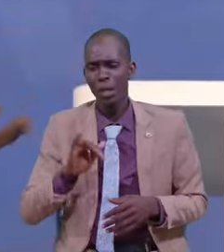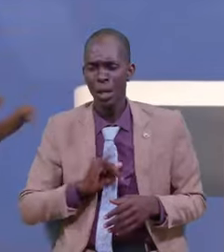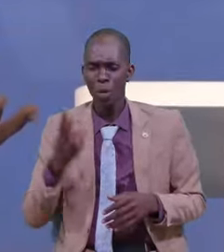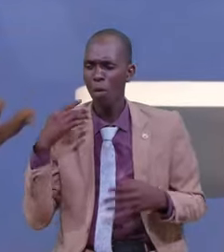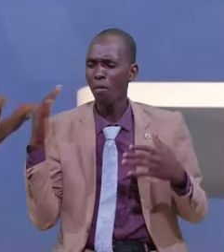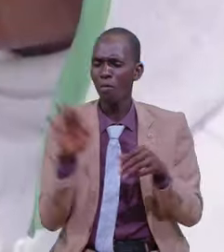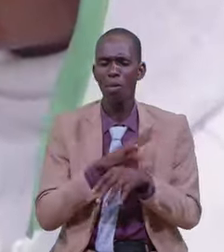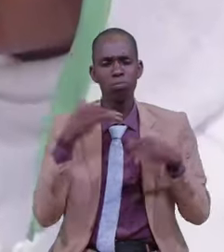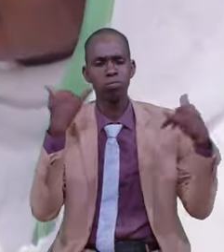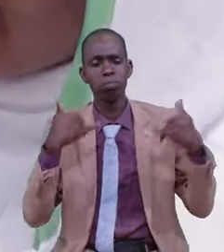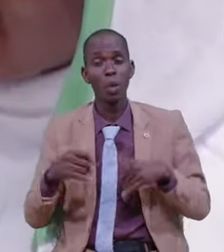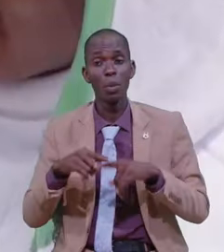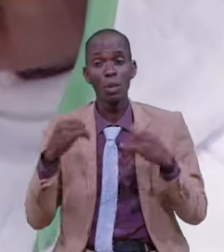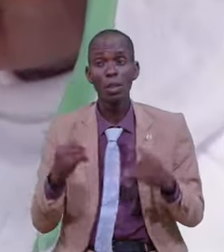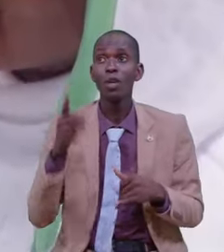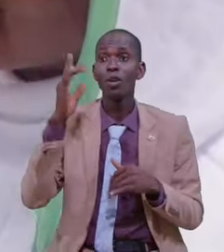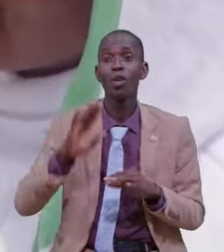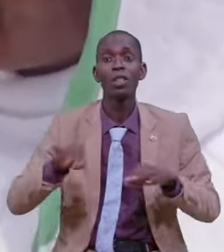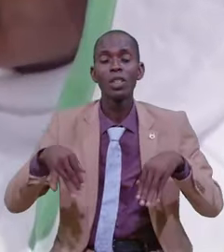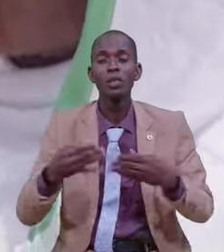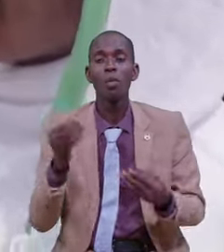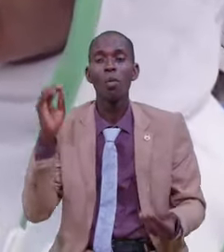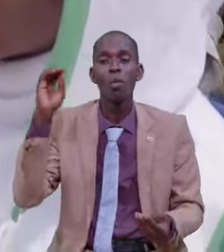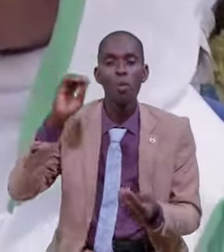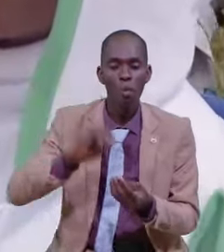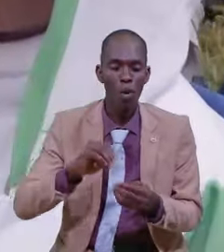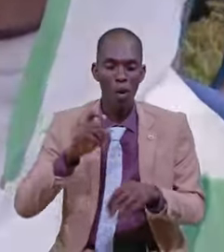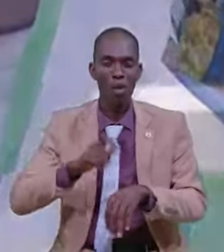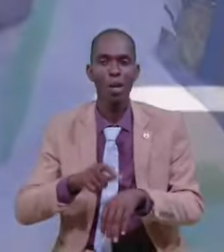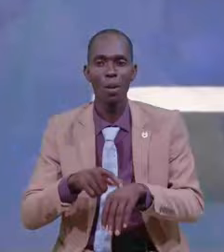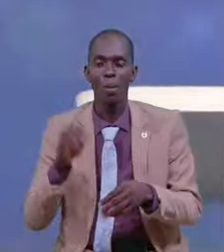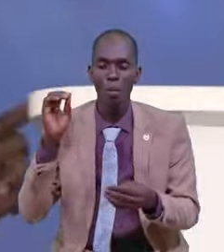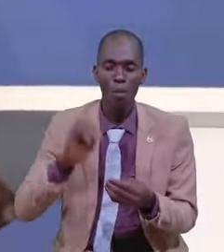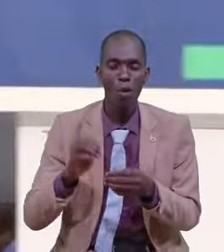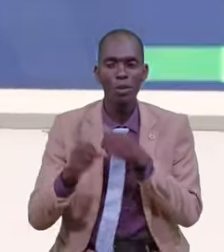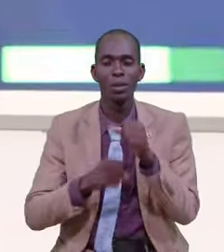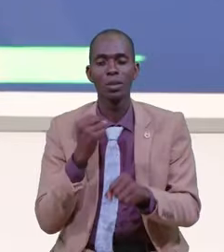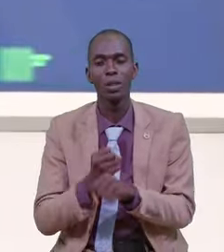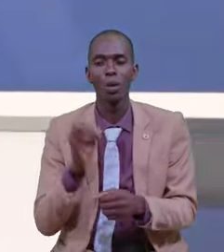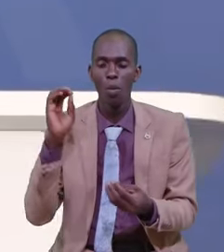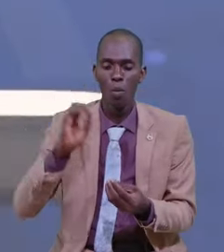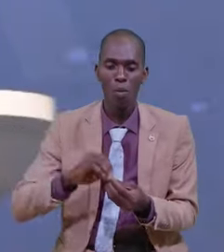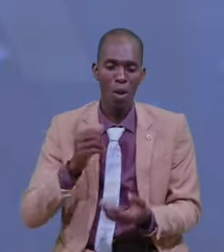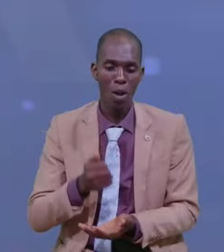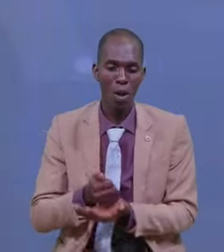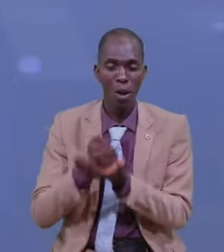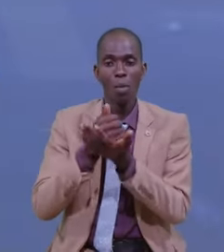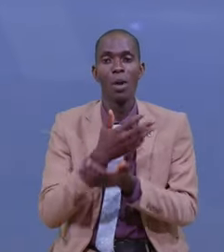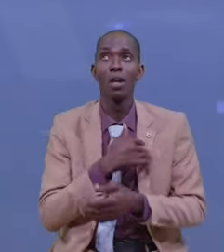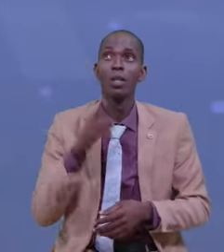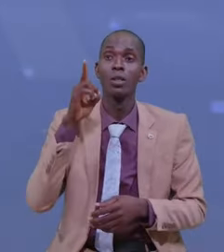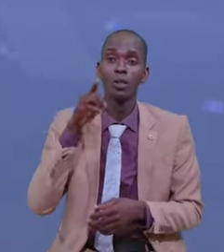extra strength, extra health, extra years, and you will do it